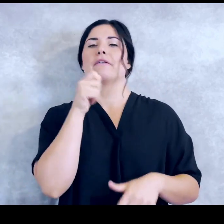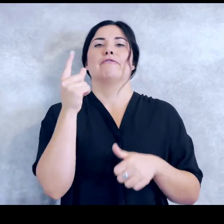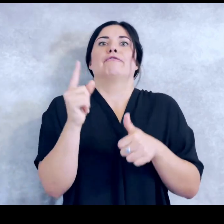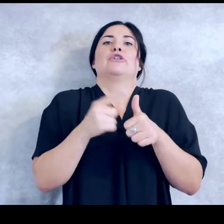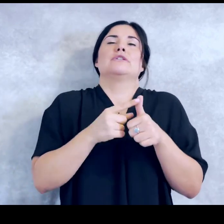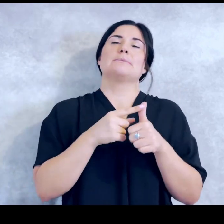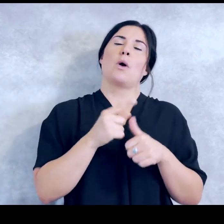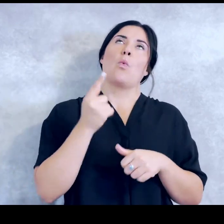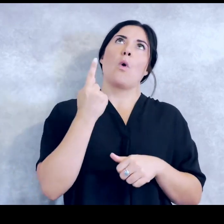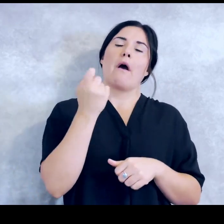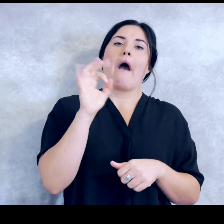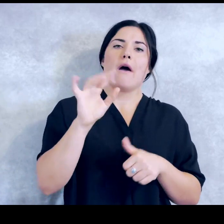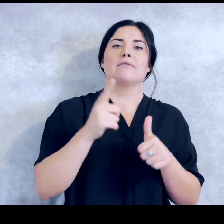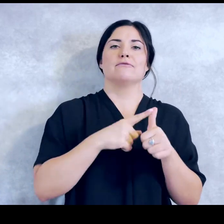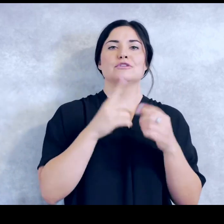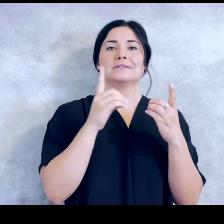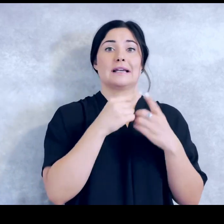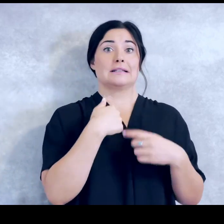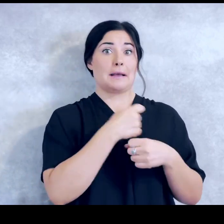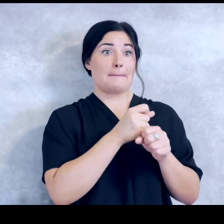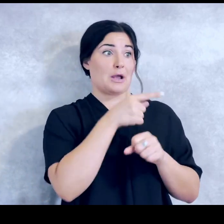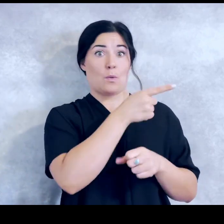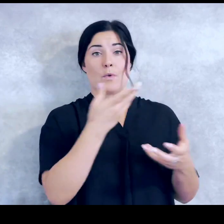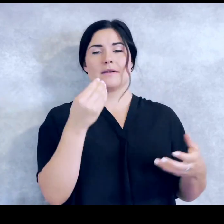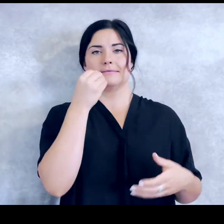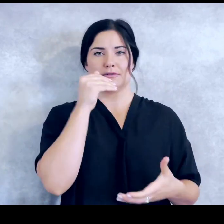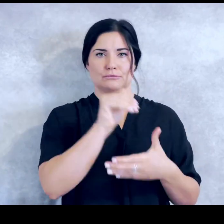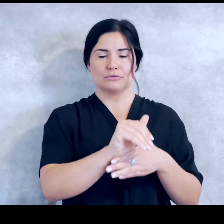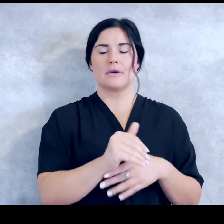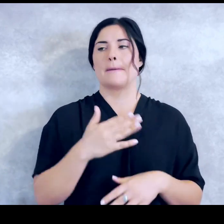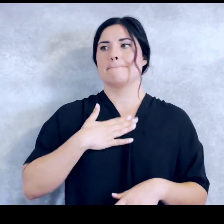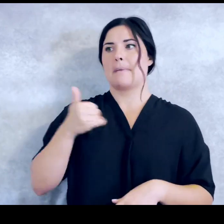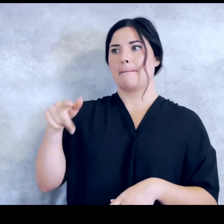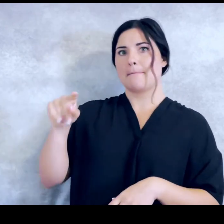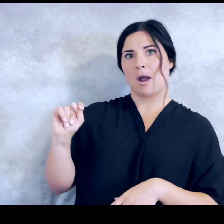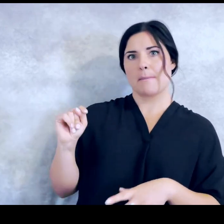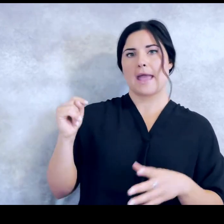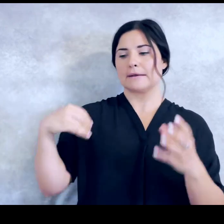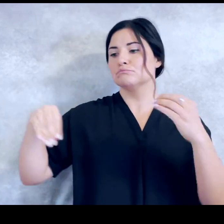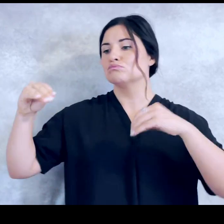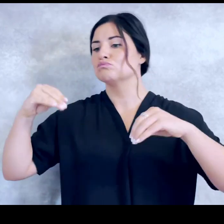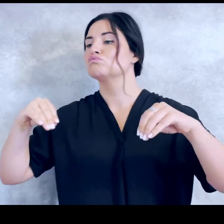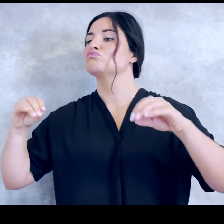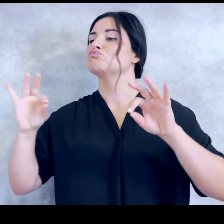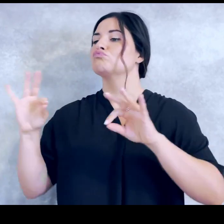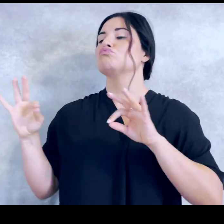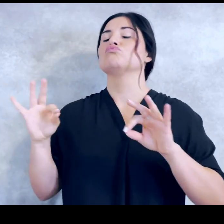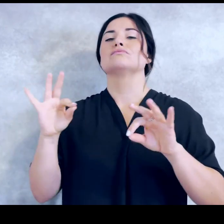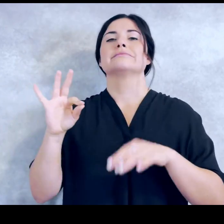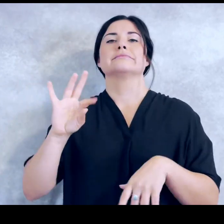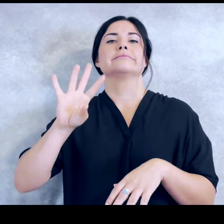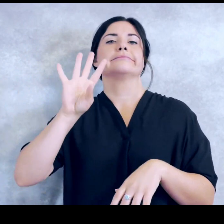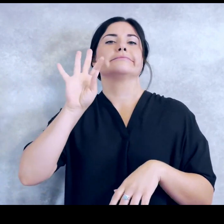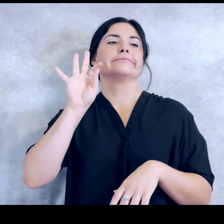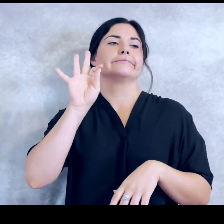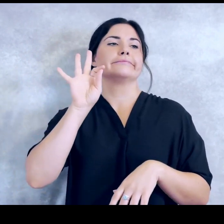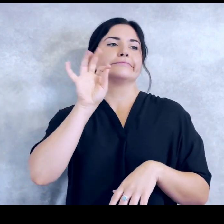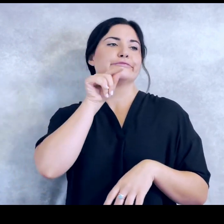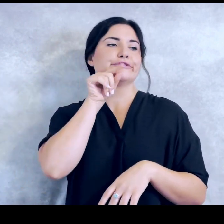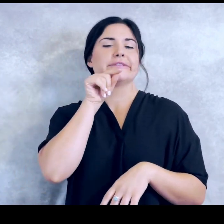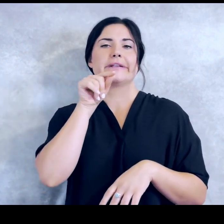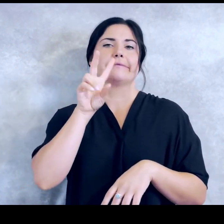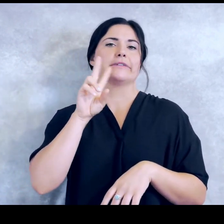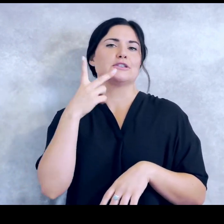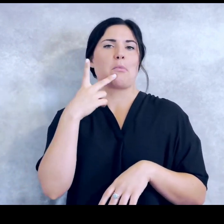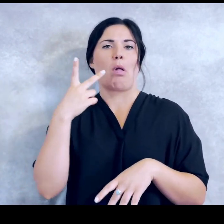remember. It wasn't our first date, but one of our first dates, I made you dinner. Okay, and it was in my apartment, and I made her like a chicken